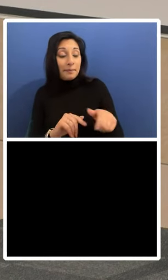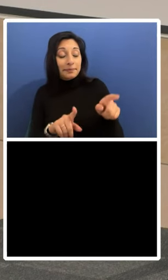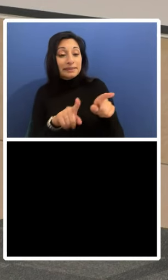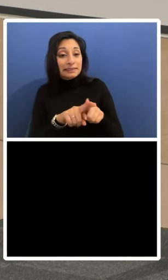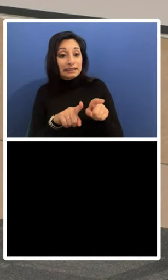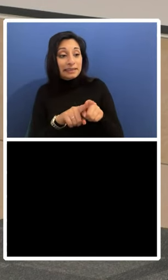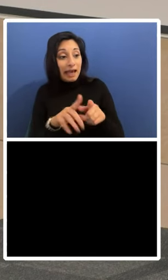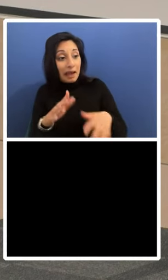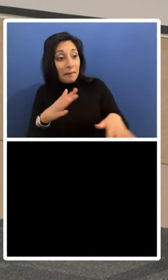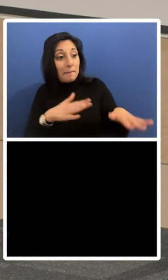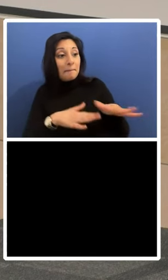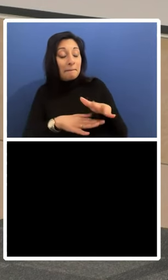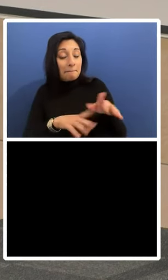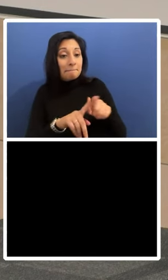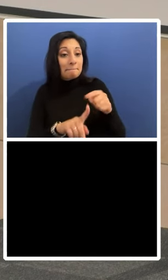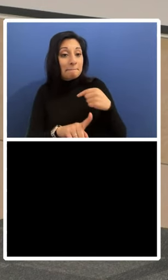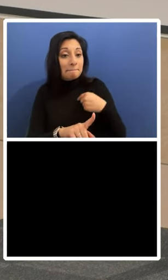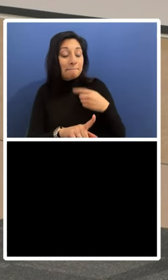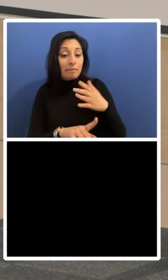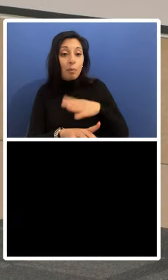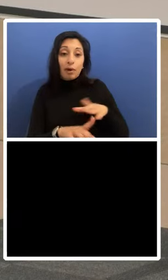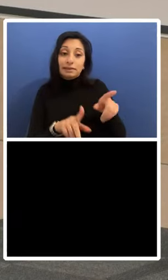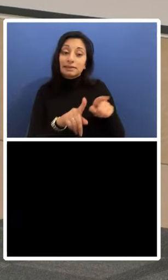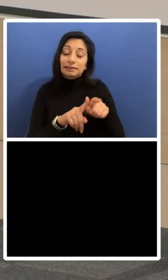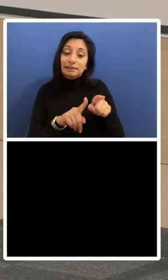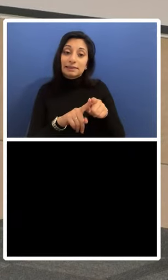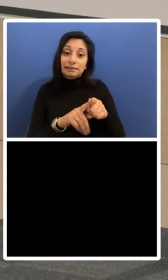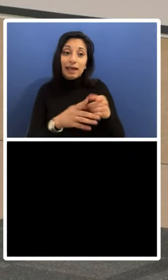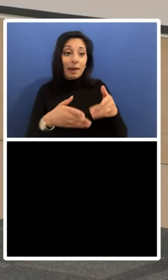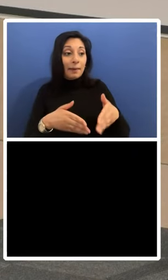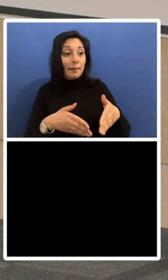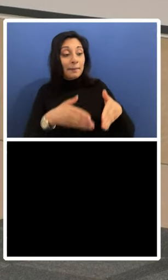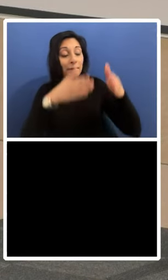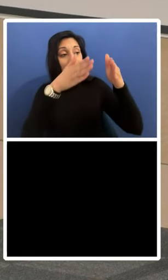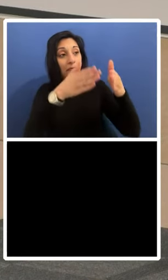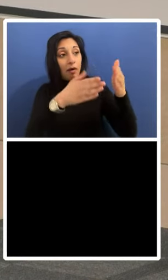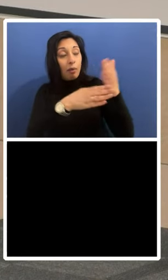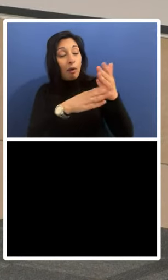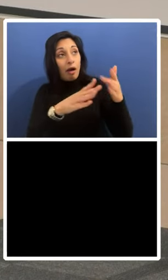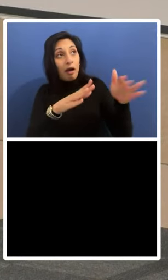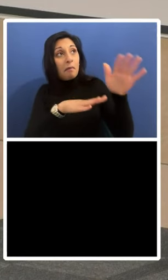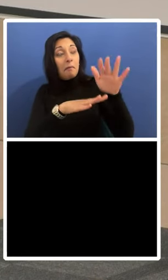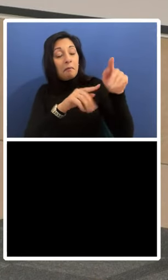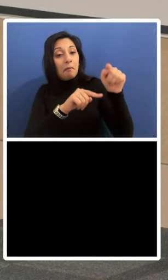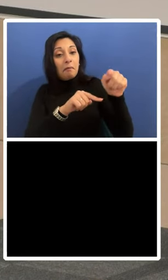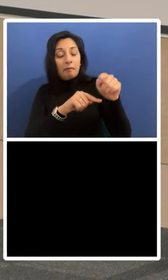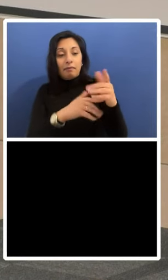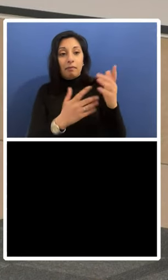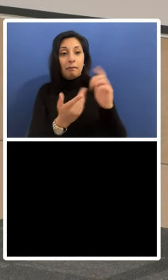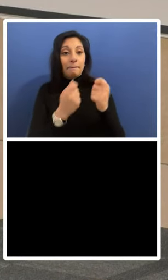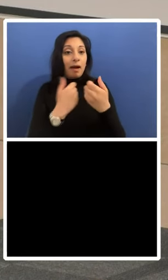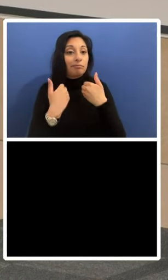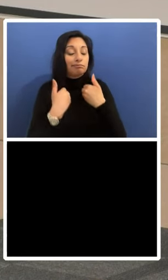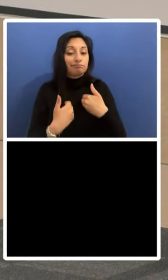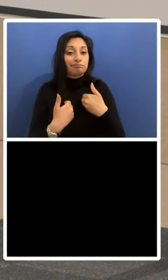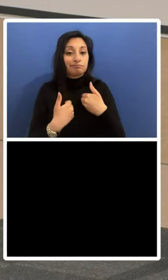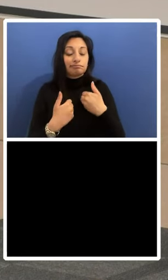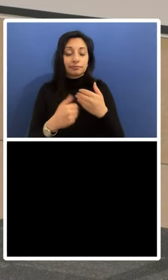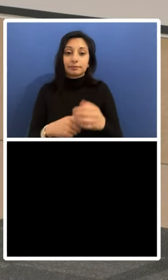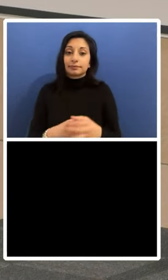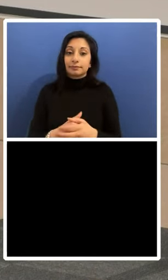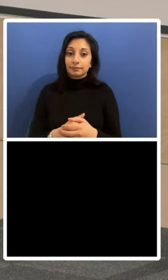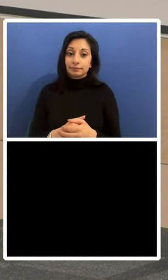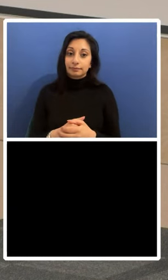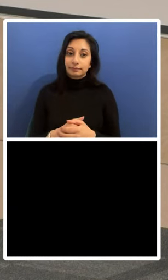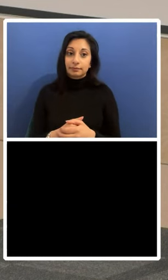And I sort of presented myself almost semi-intentionally as a bit of a dickhead in the book, because I want to